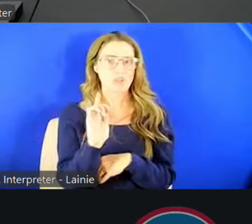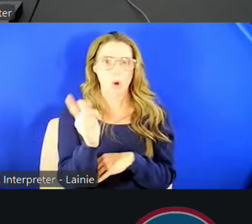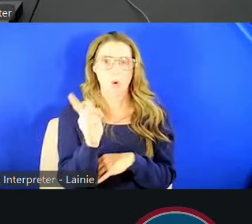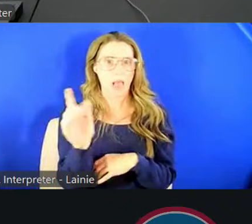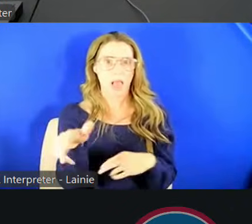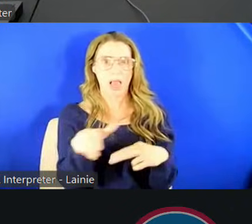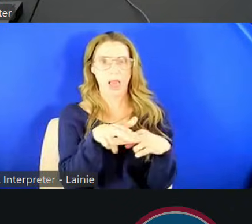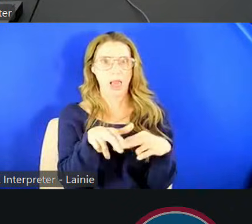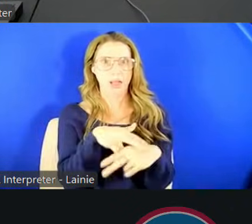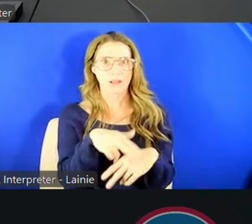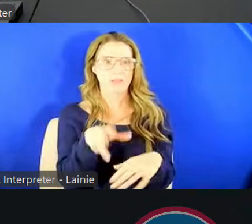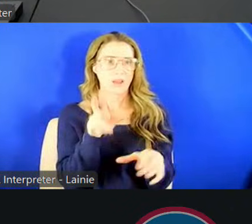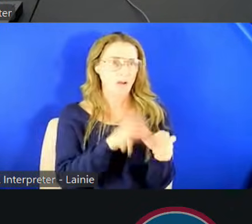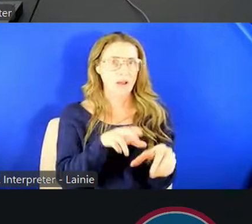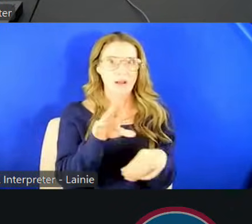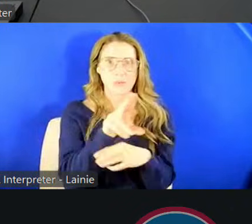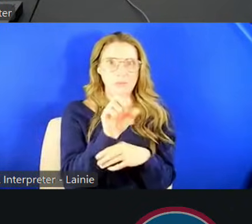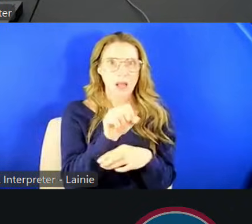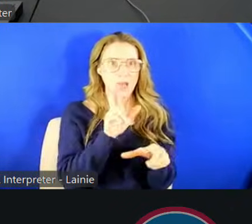bus to Logan Square. They take a bus to,